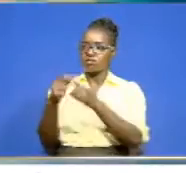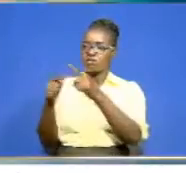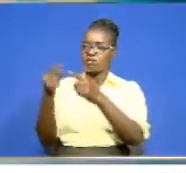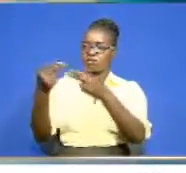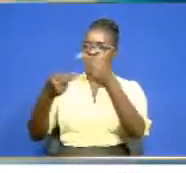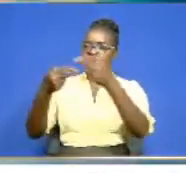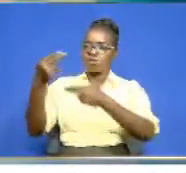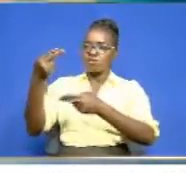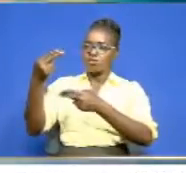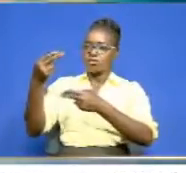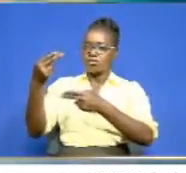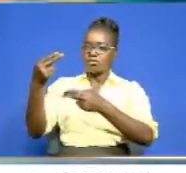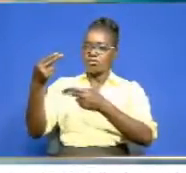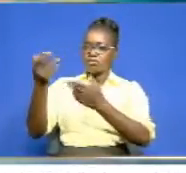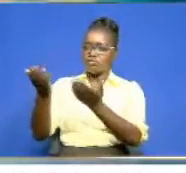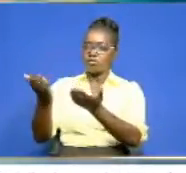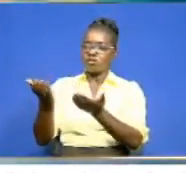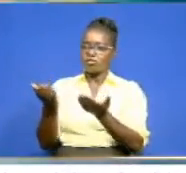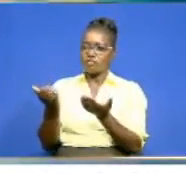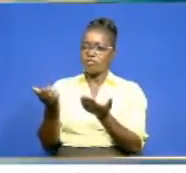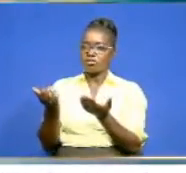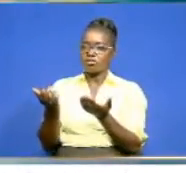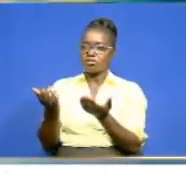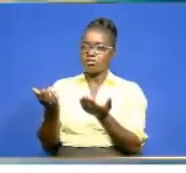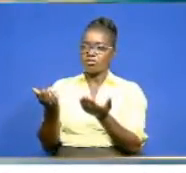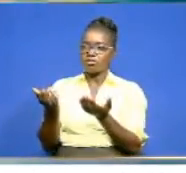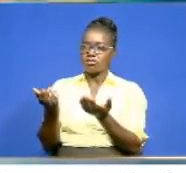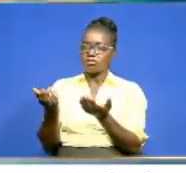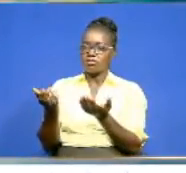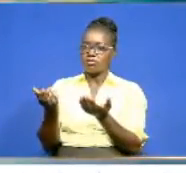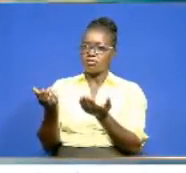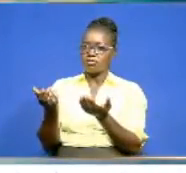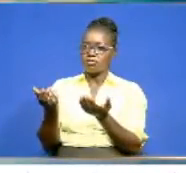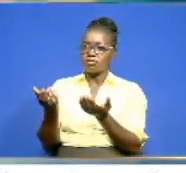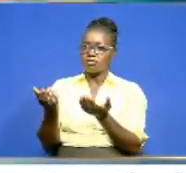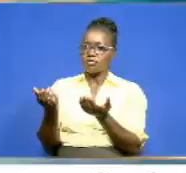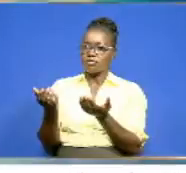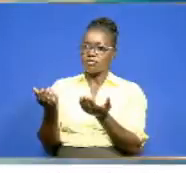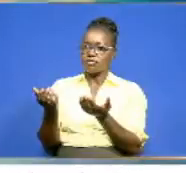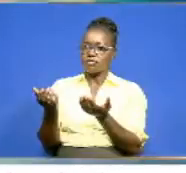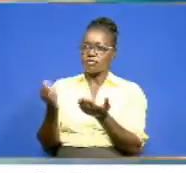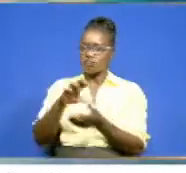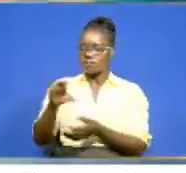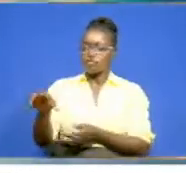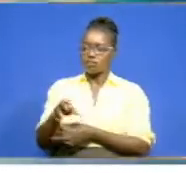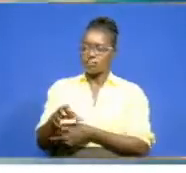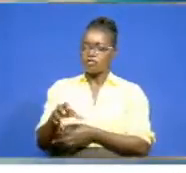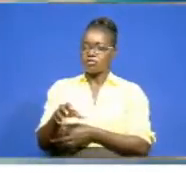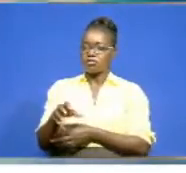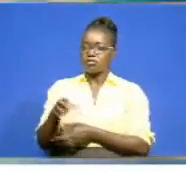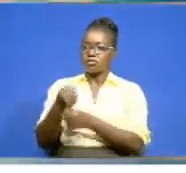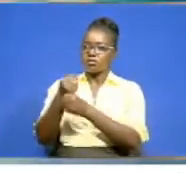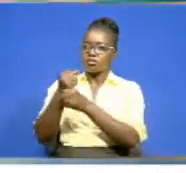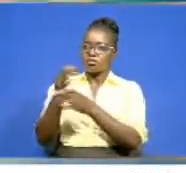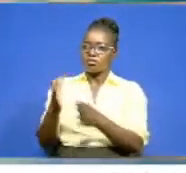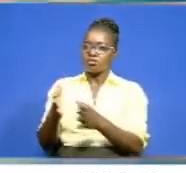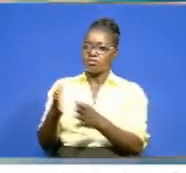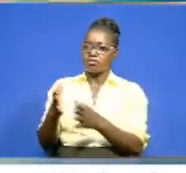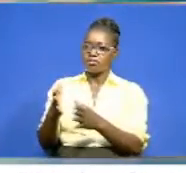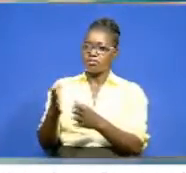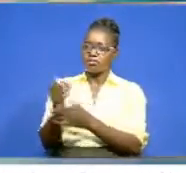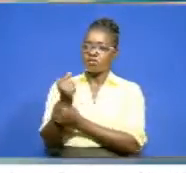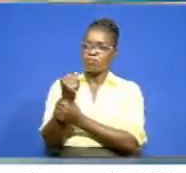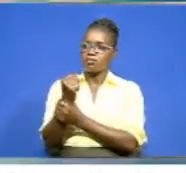So we need to, as a federation, as a basketball stakeholders, we need to hold hands,